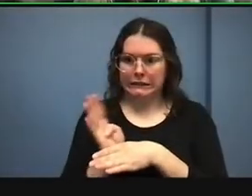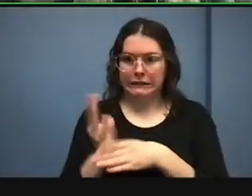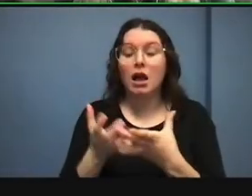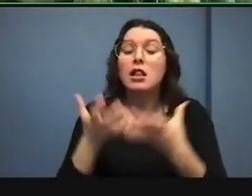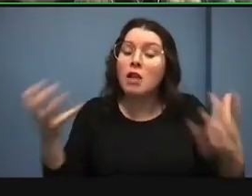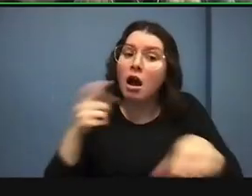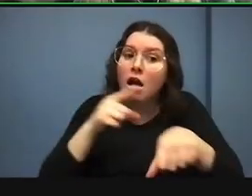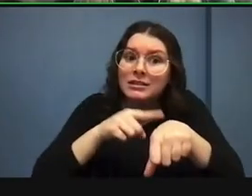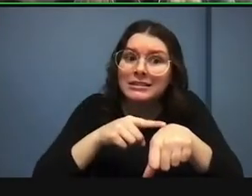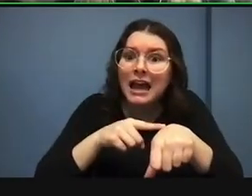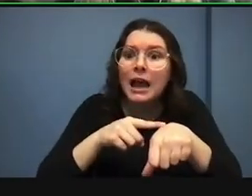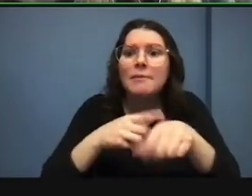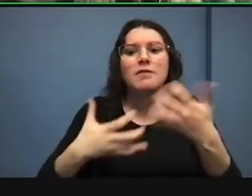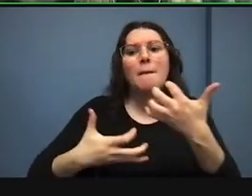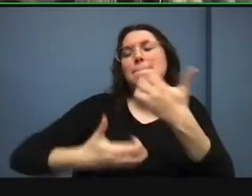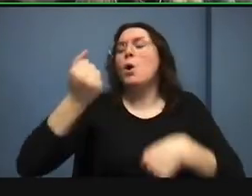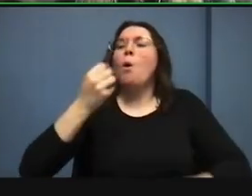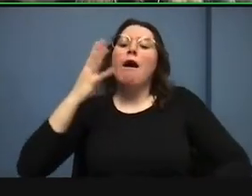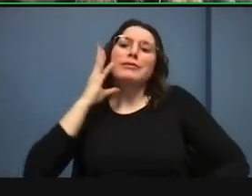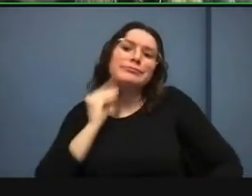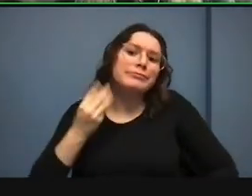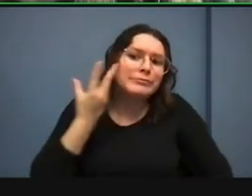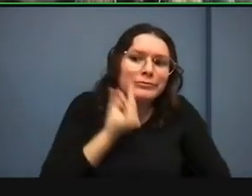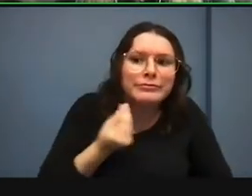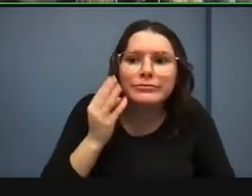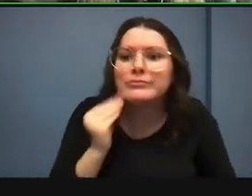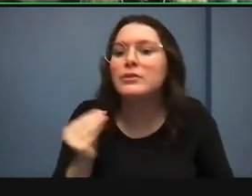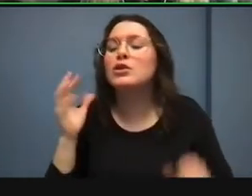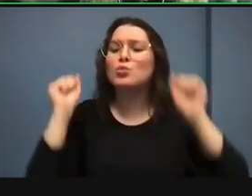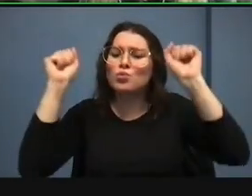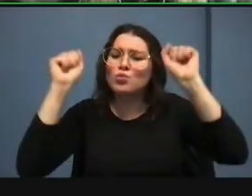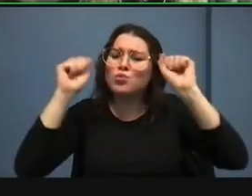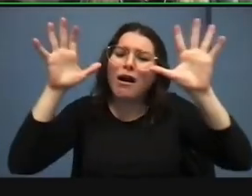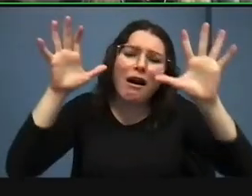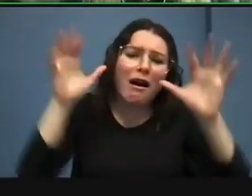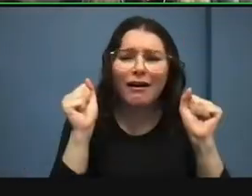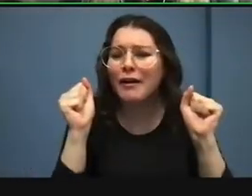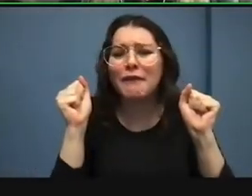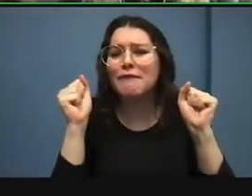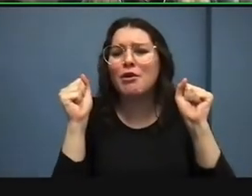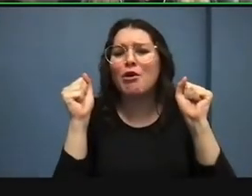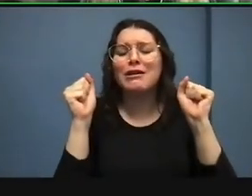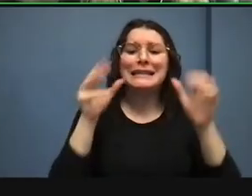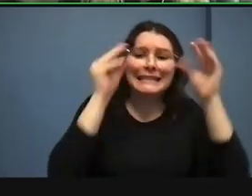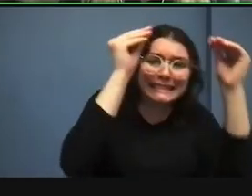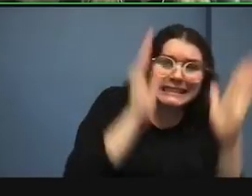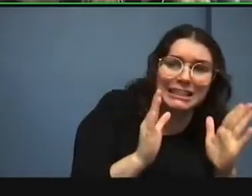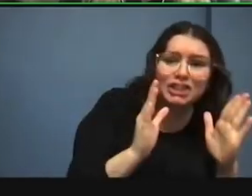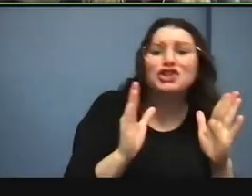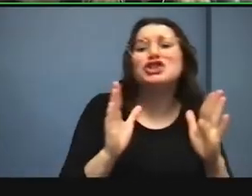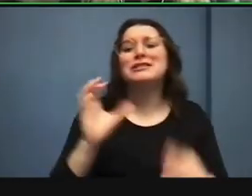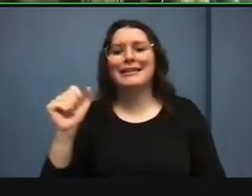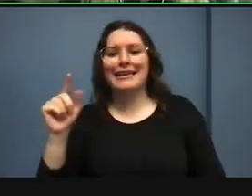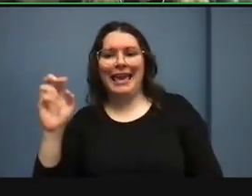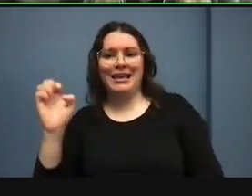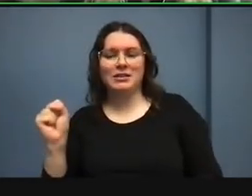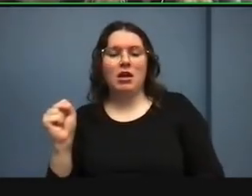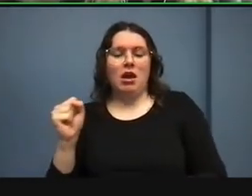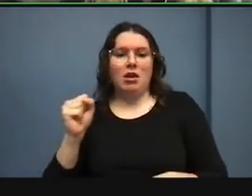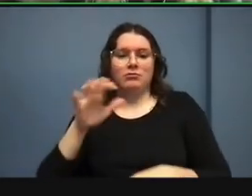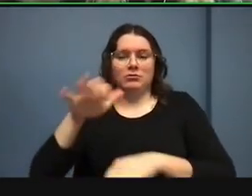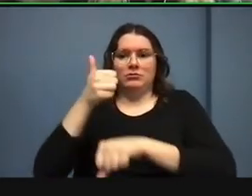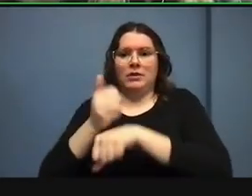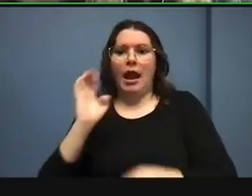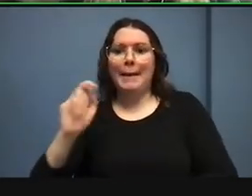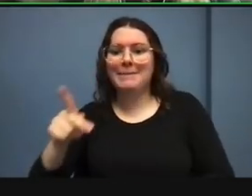times, even the most experienced and wonderful case carriers and teachers are putting together IEPs